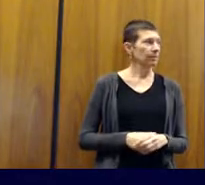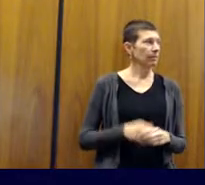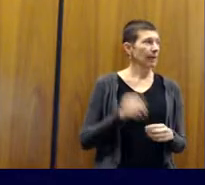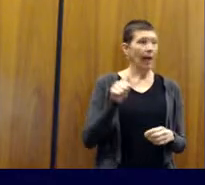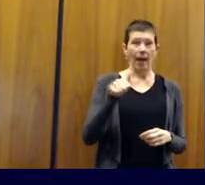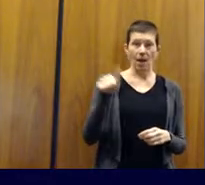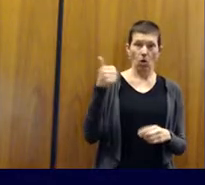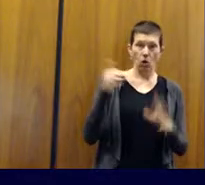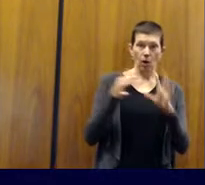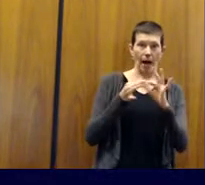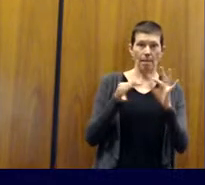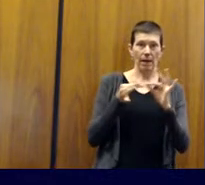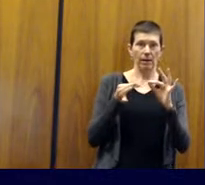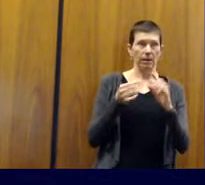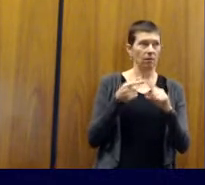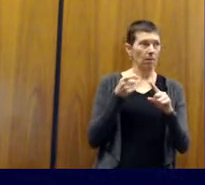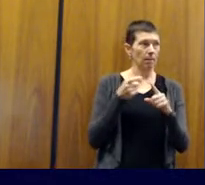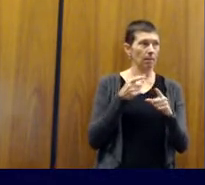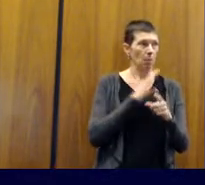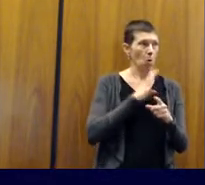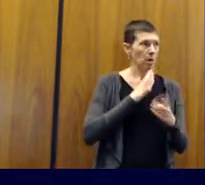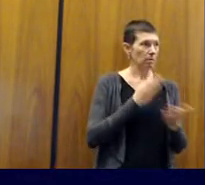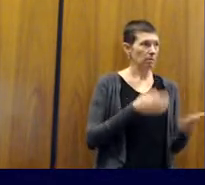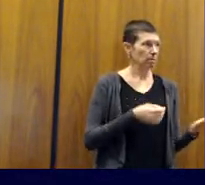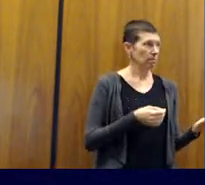other comment from the board?